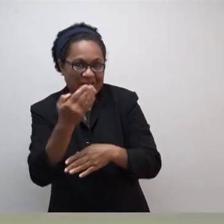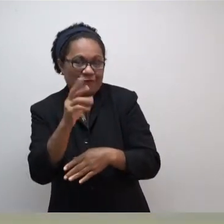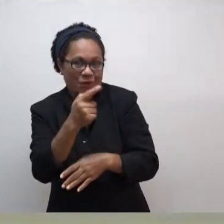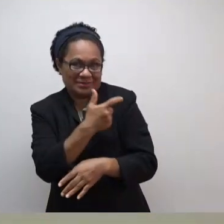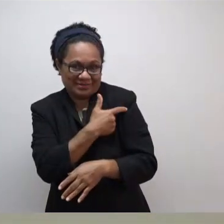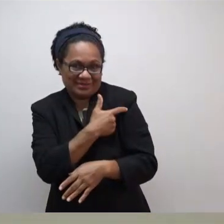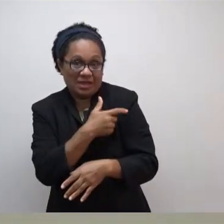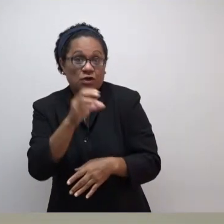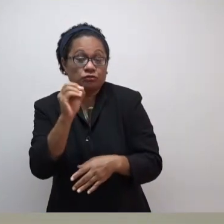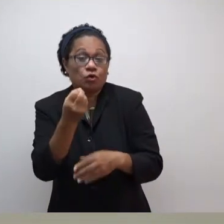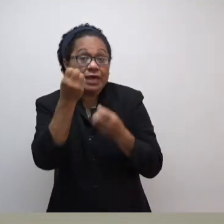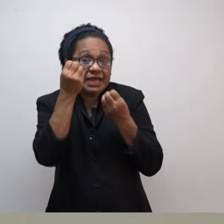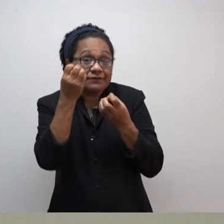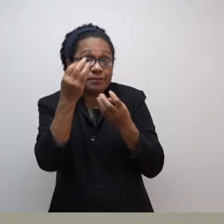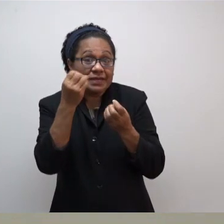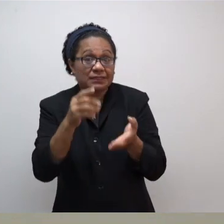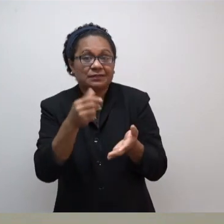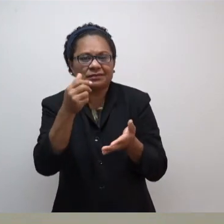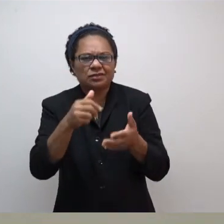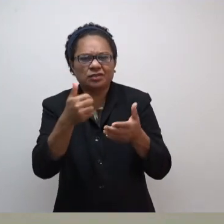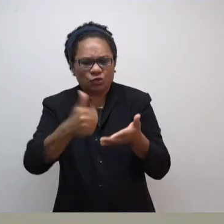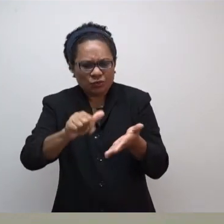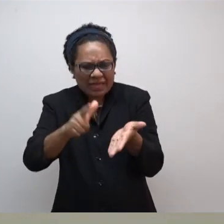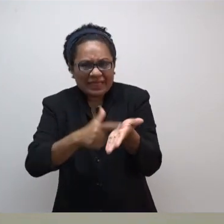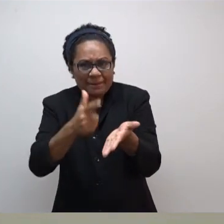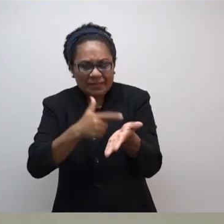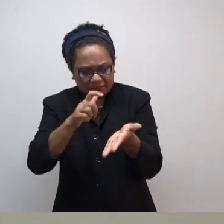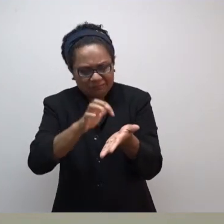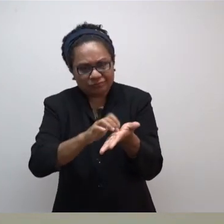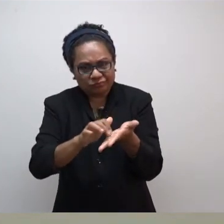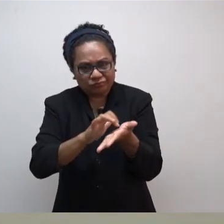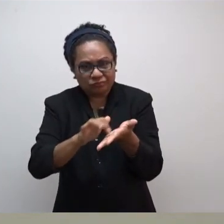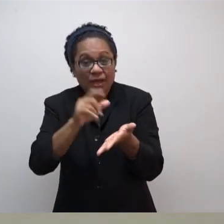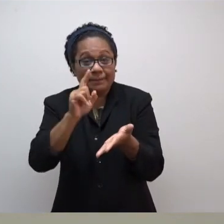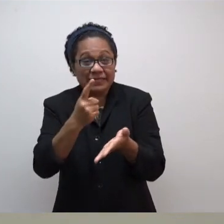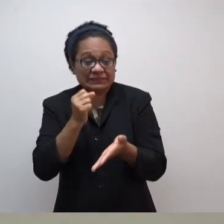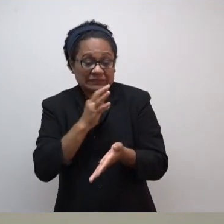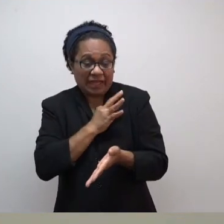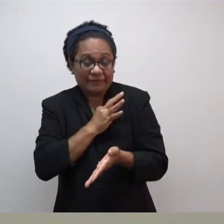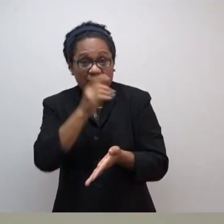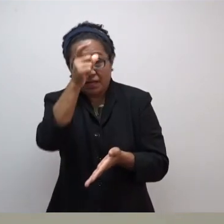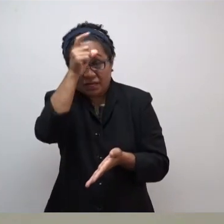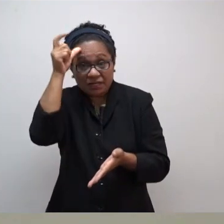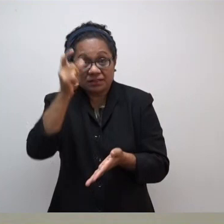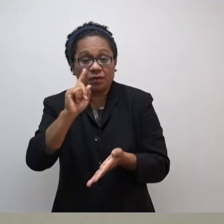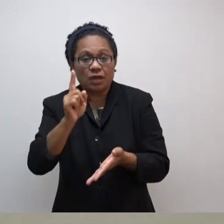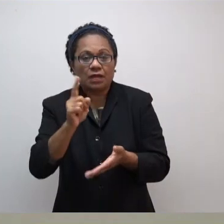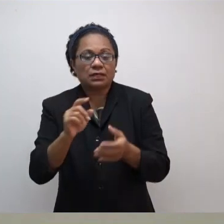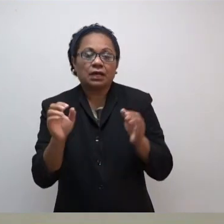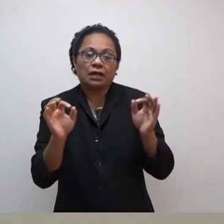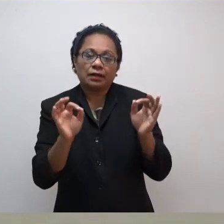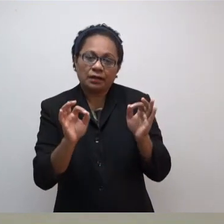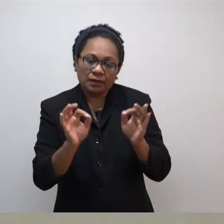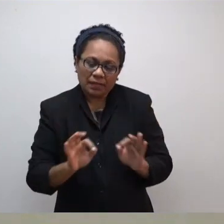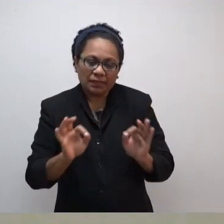the information was actually put on the tablets, but the staff or the nurses did not sync it in with the